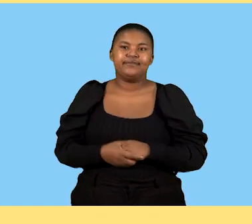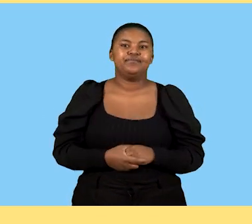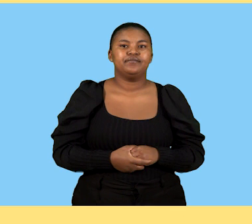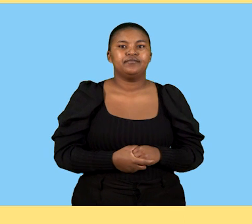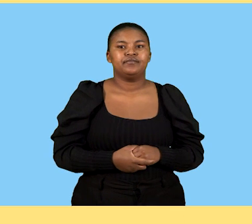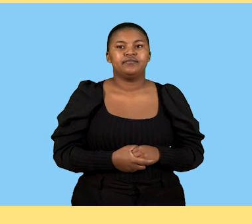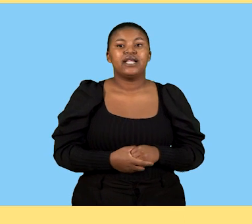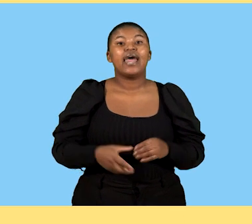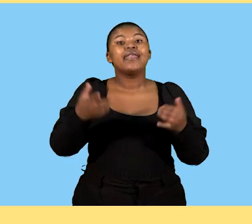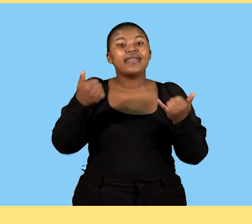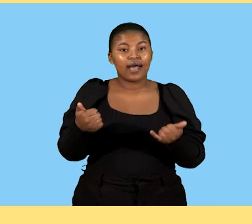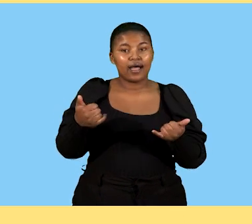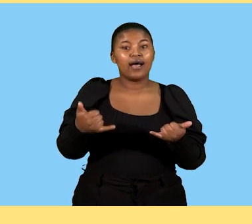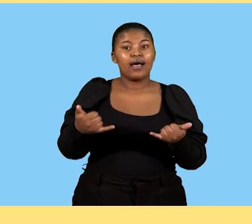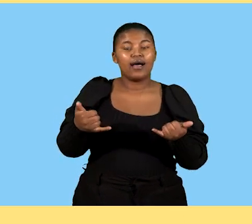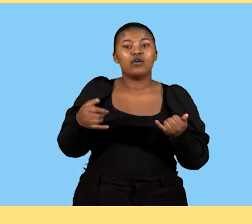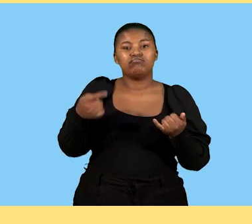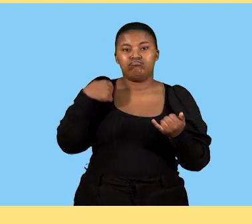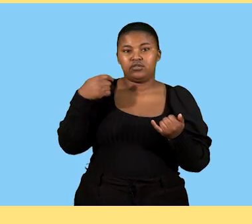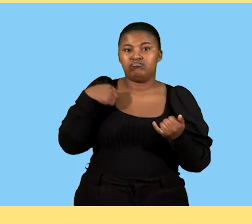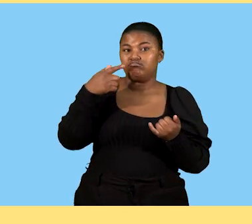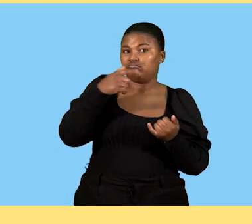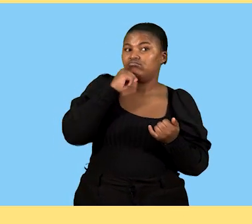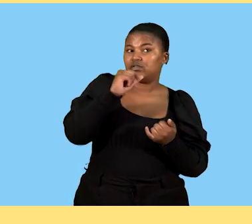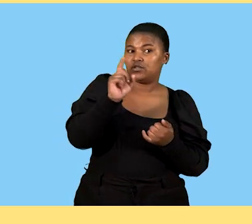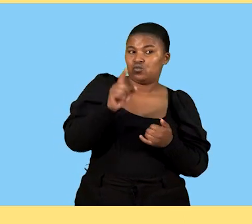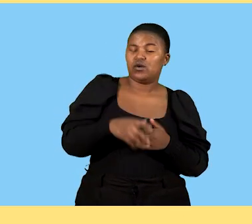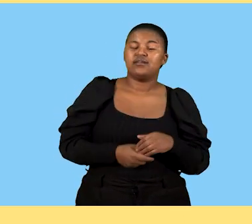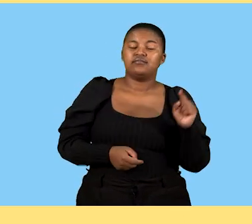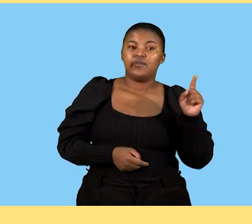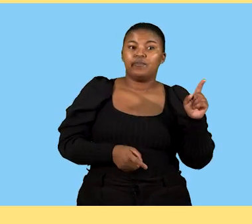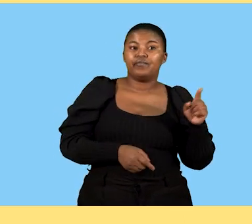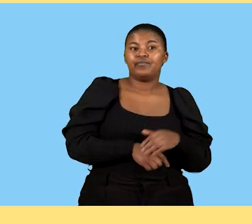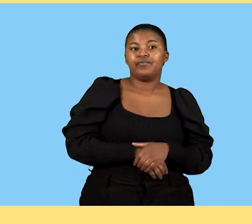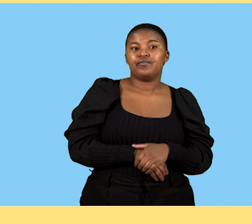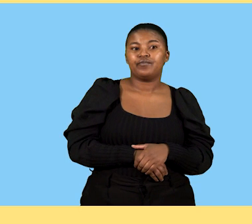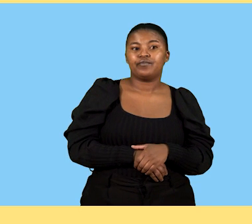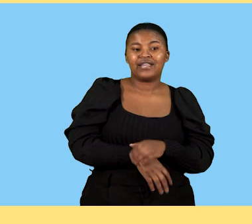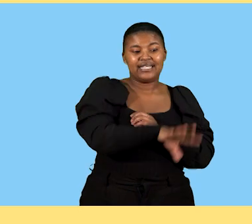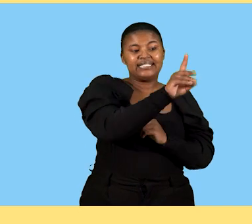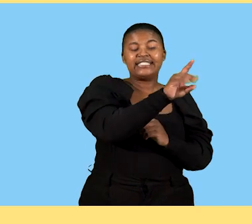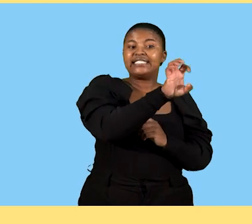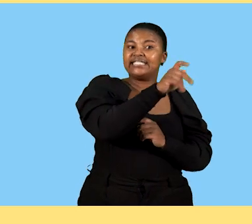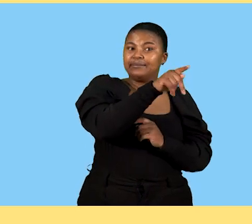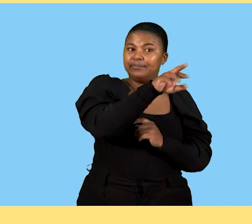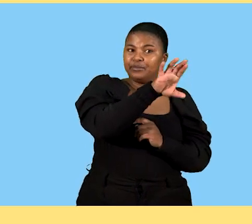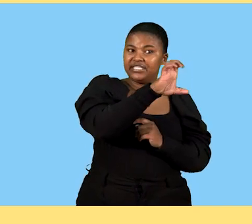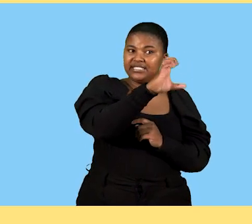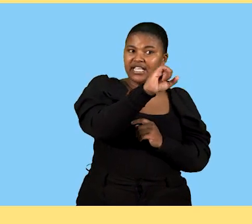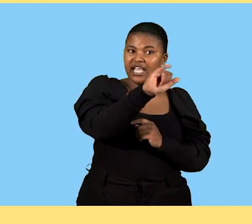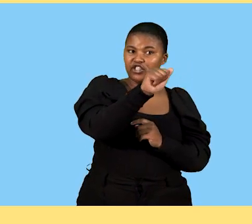30,300. I'll then come here and I'll say the account debited is my